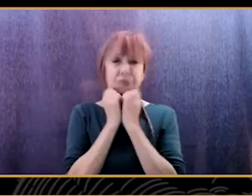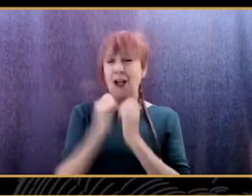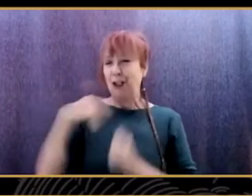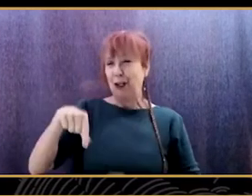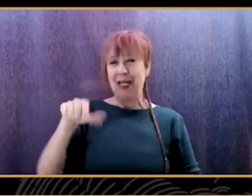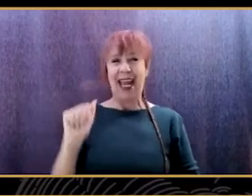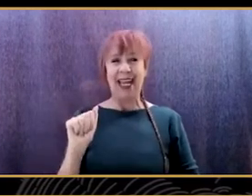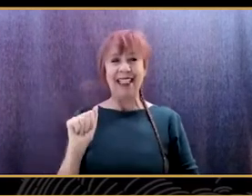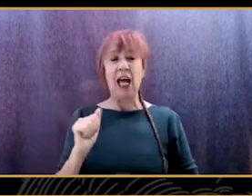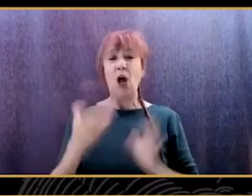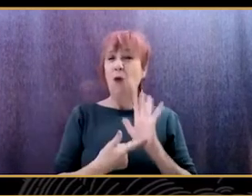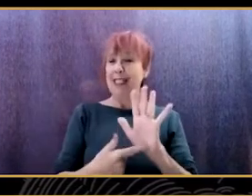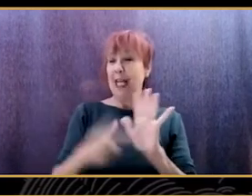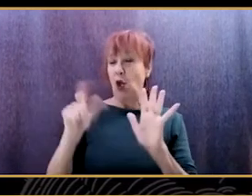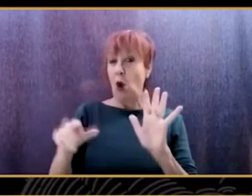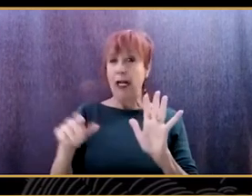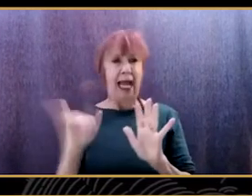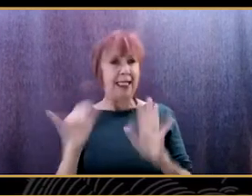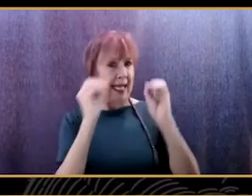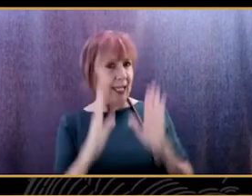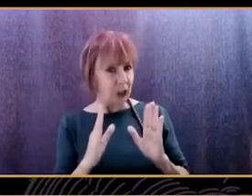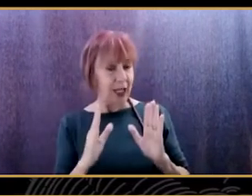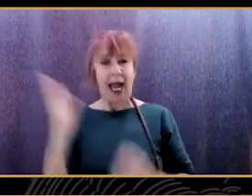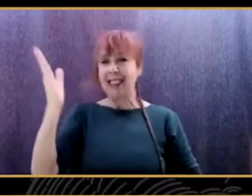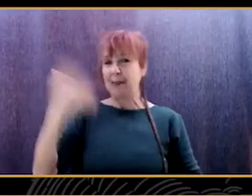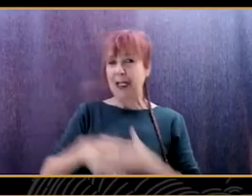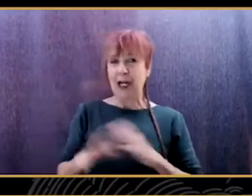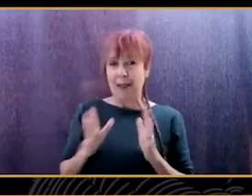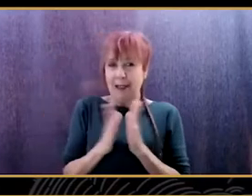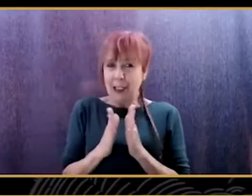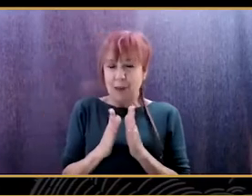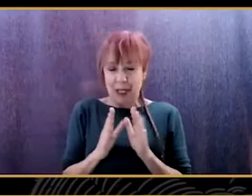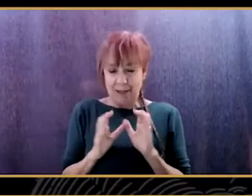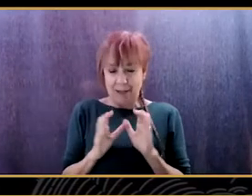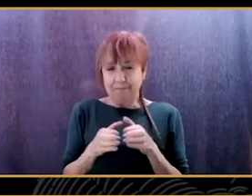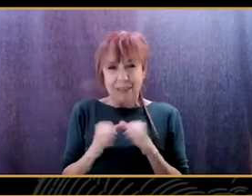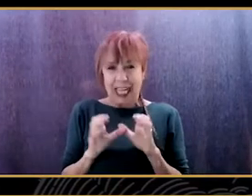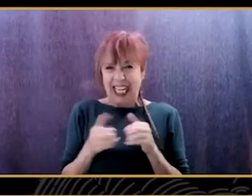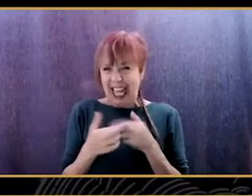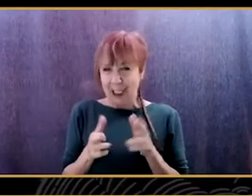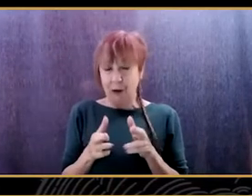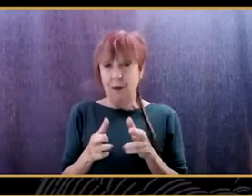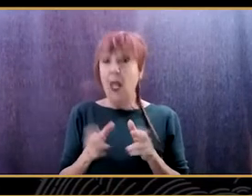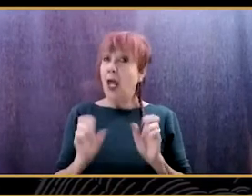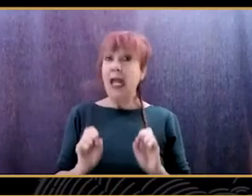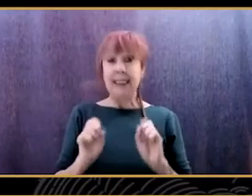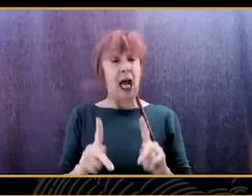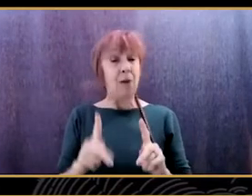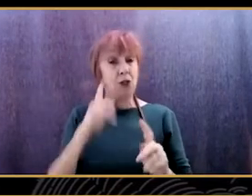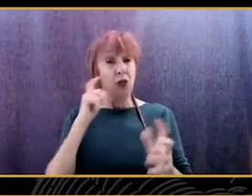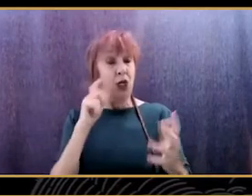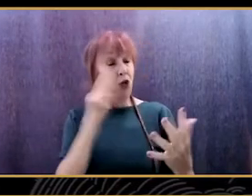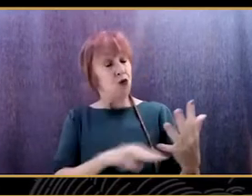priceless Q&As present Lorde as educator and speaker in the intimate environment of the classroom. It's an opportunity